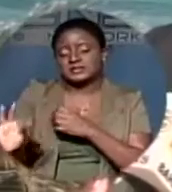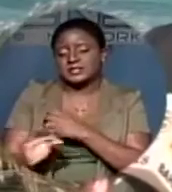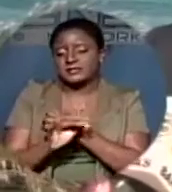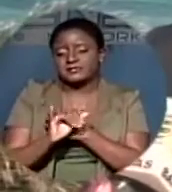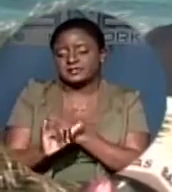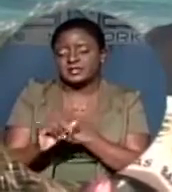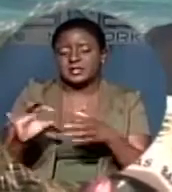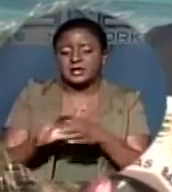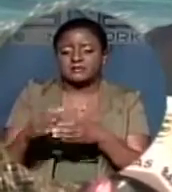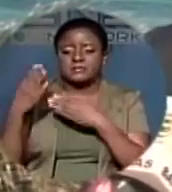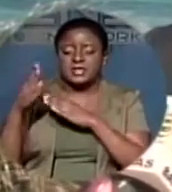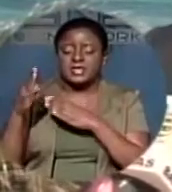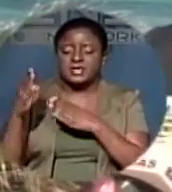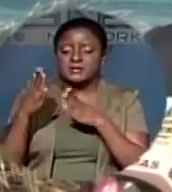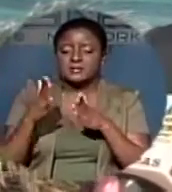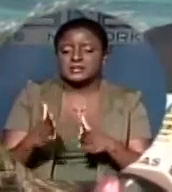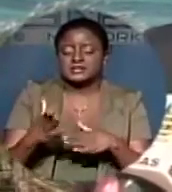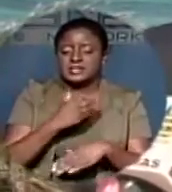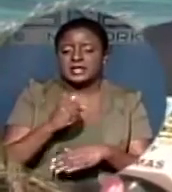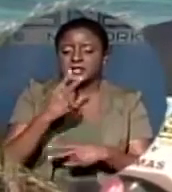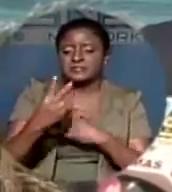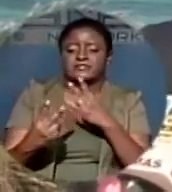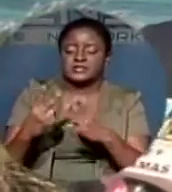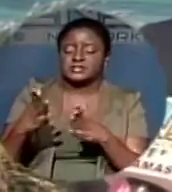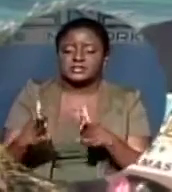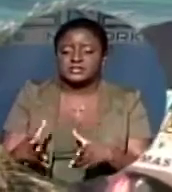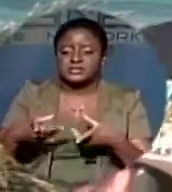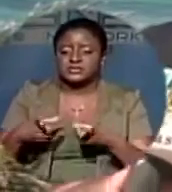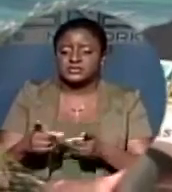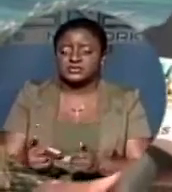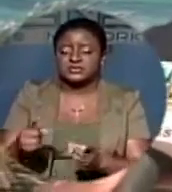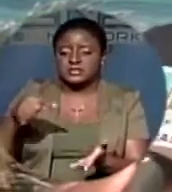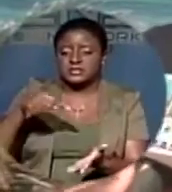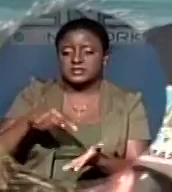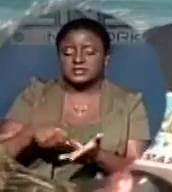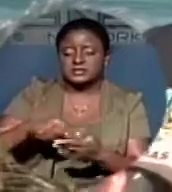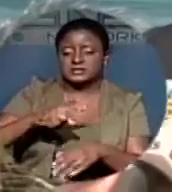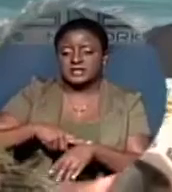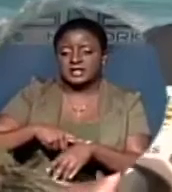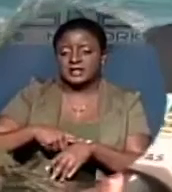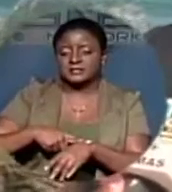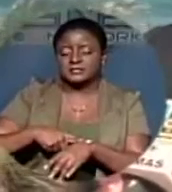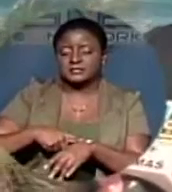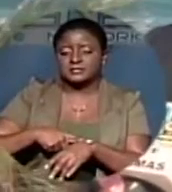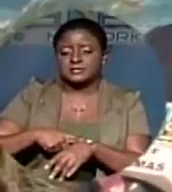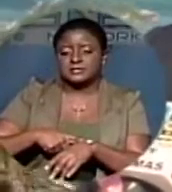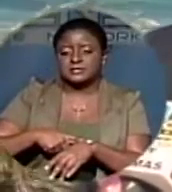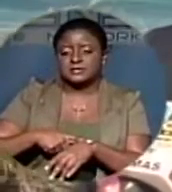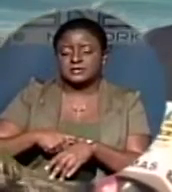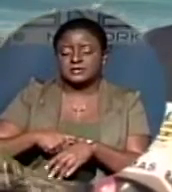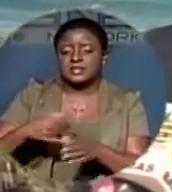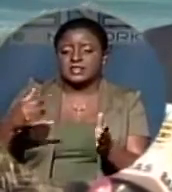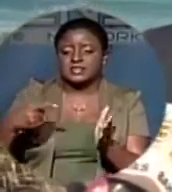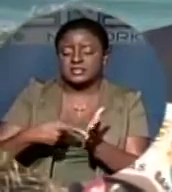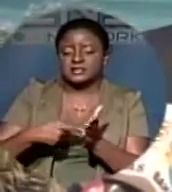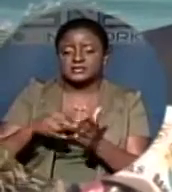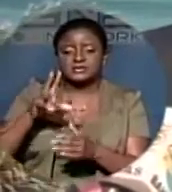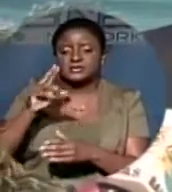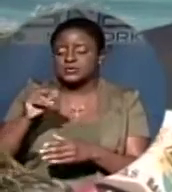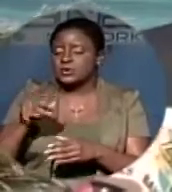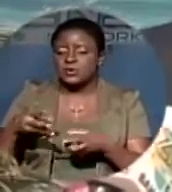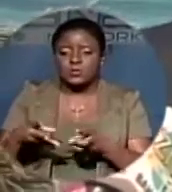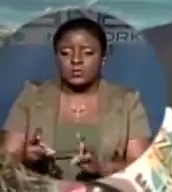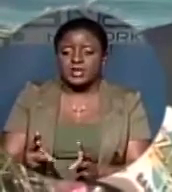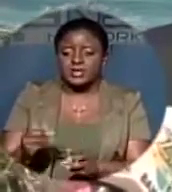Bahamians visitors during this particular period. And I repeat, no way denies